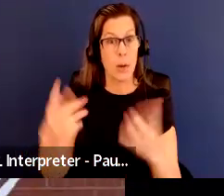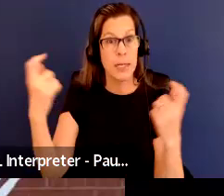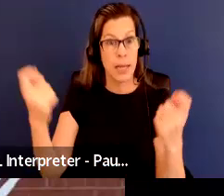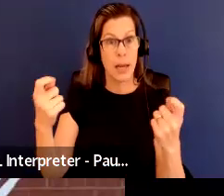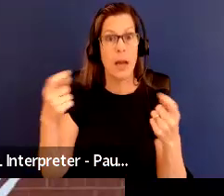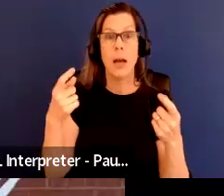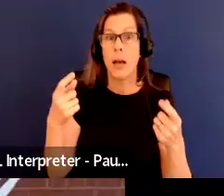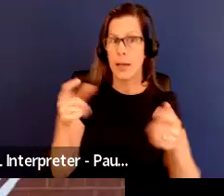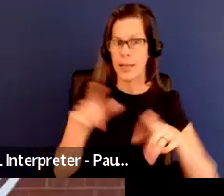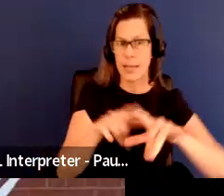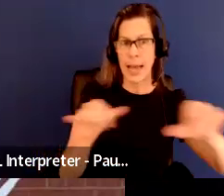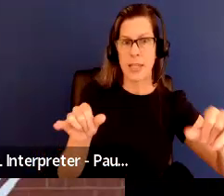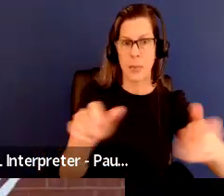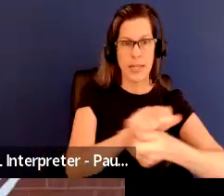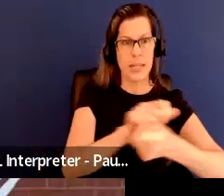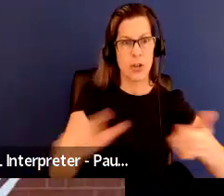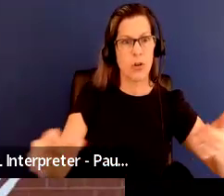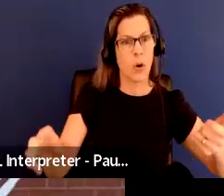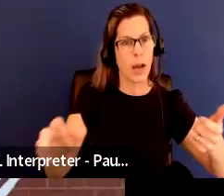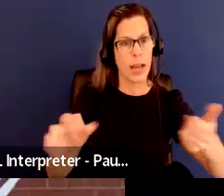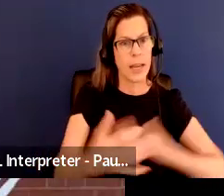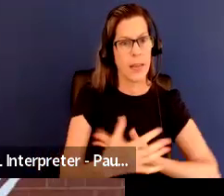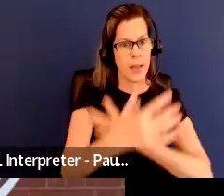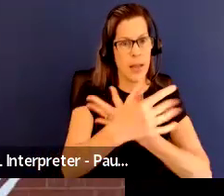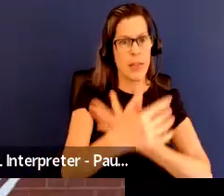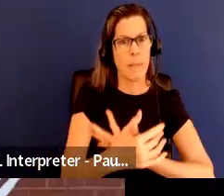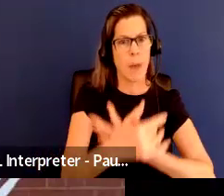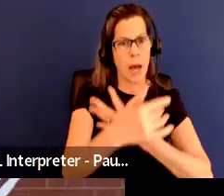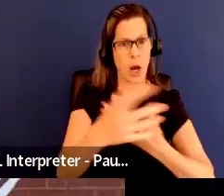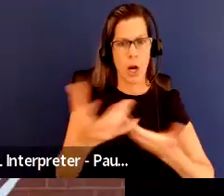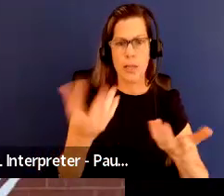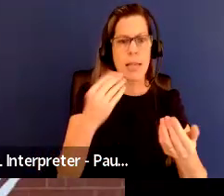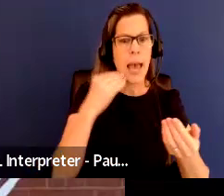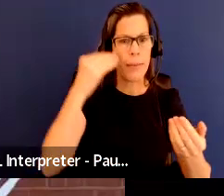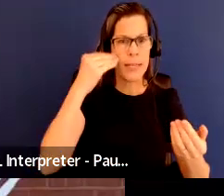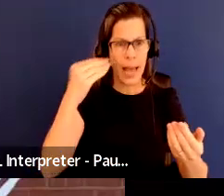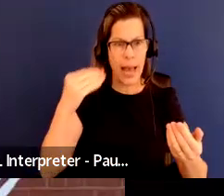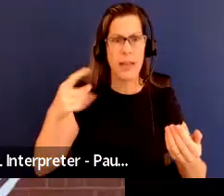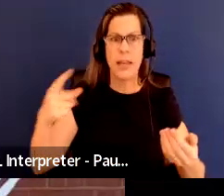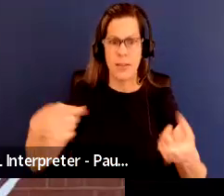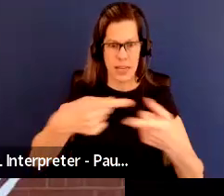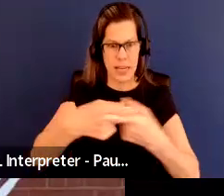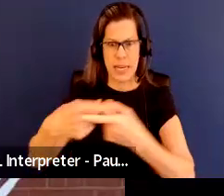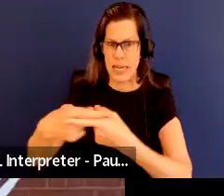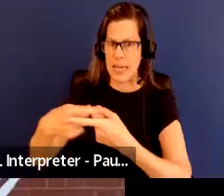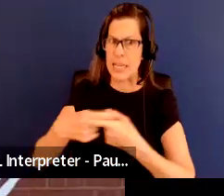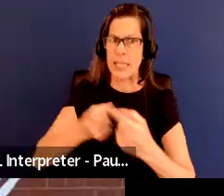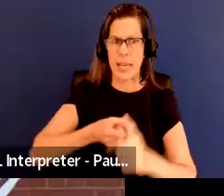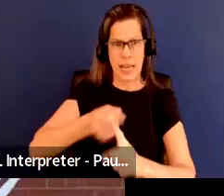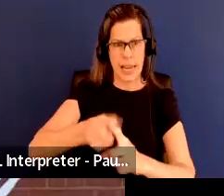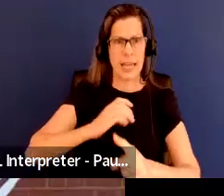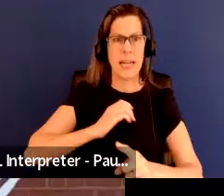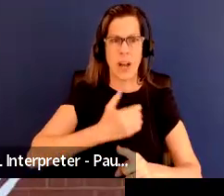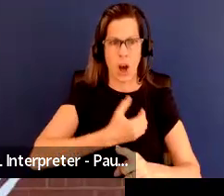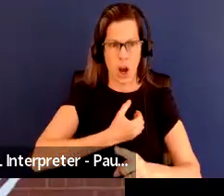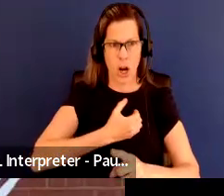we destroy the monarch's habitats. These contradictions hit at the root of our problematic anthropocentric relationship